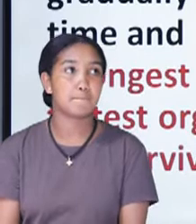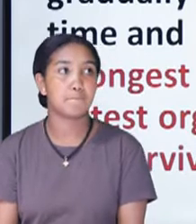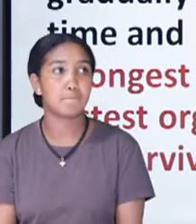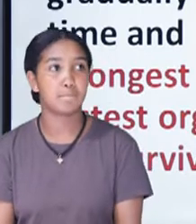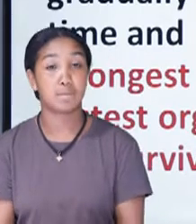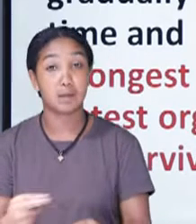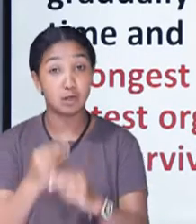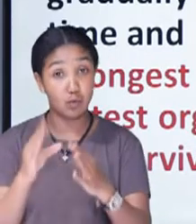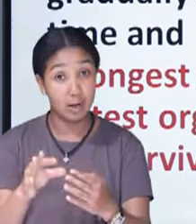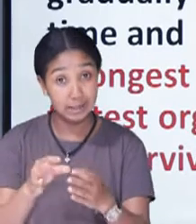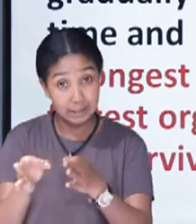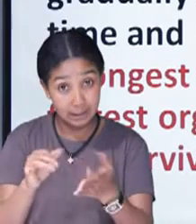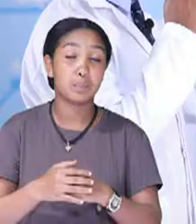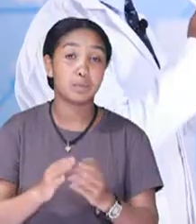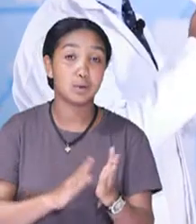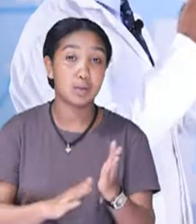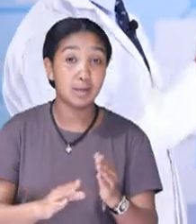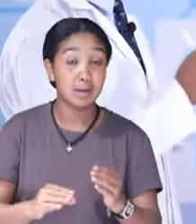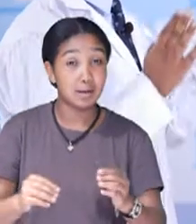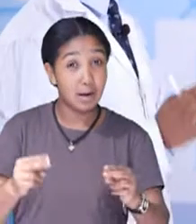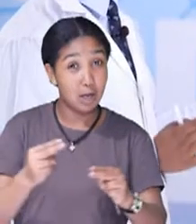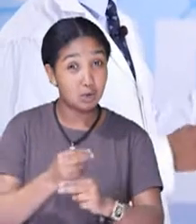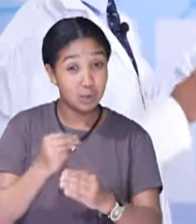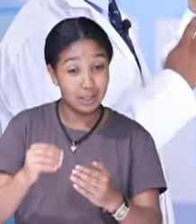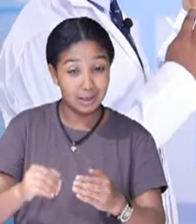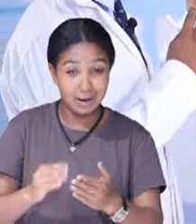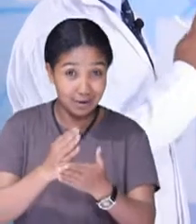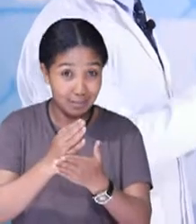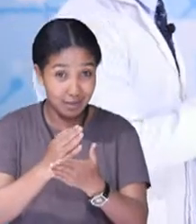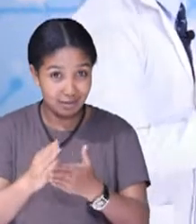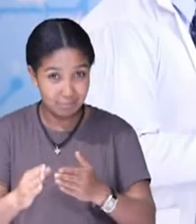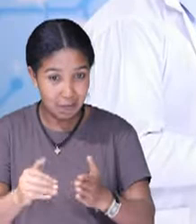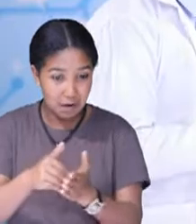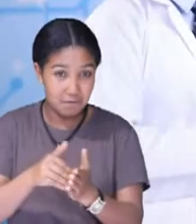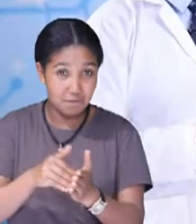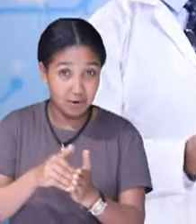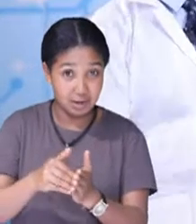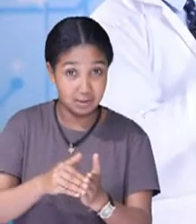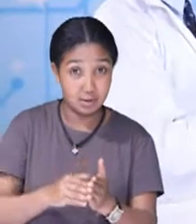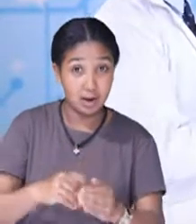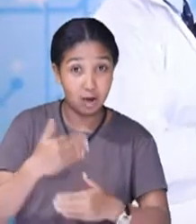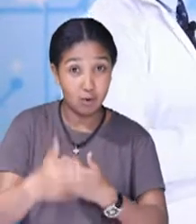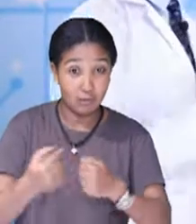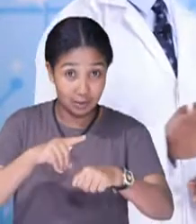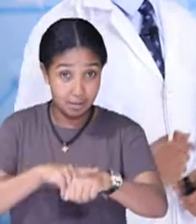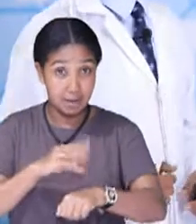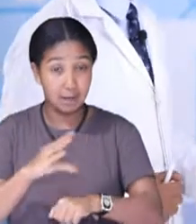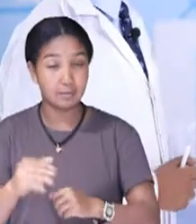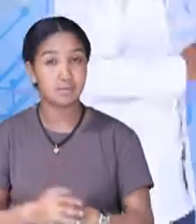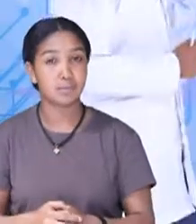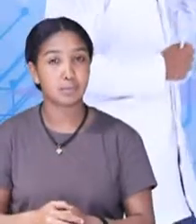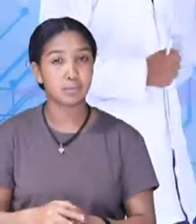Theory of natural selection states that natural selection eliminates inferior species gradually over time,